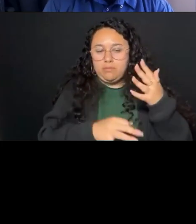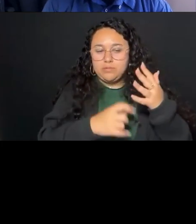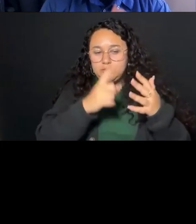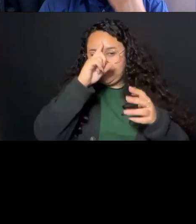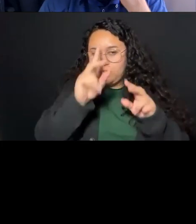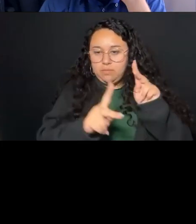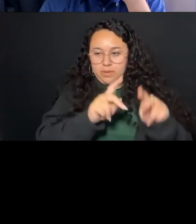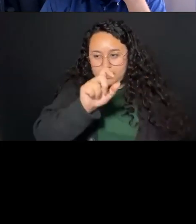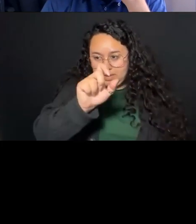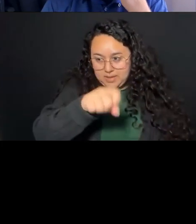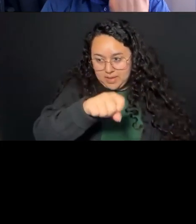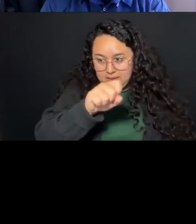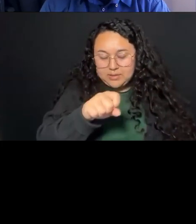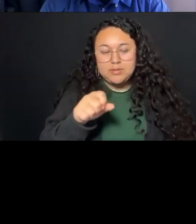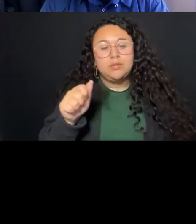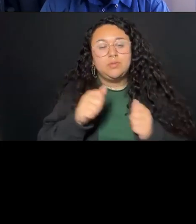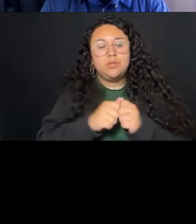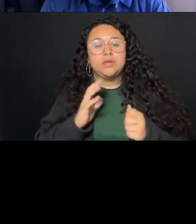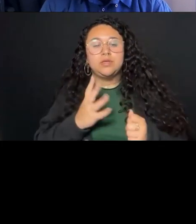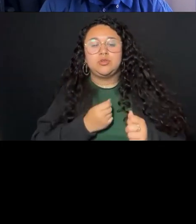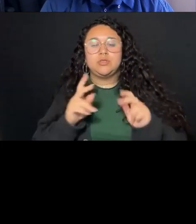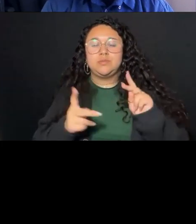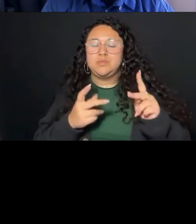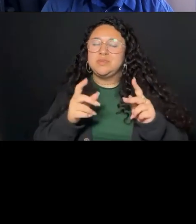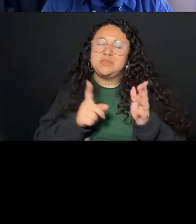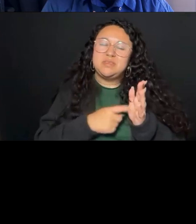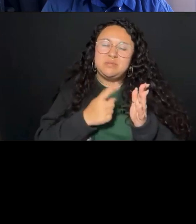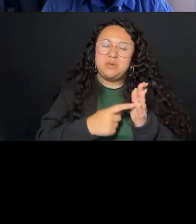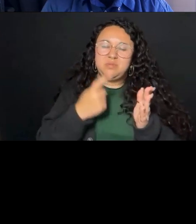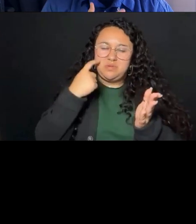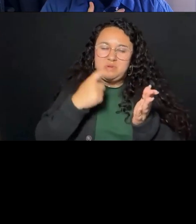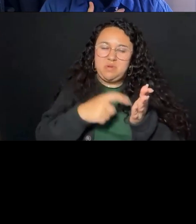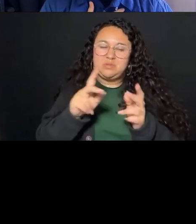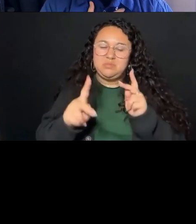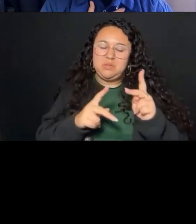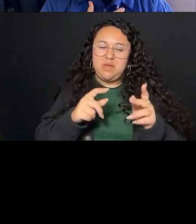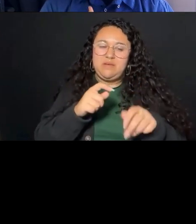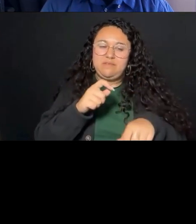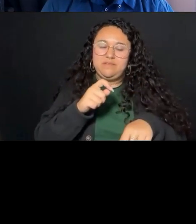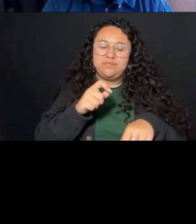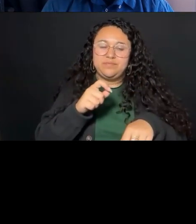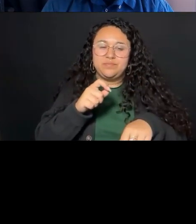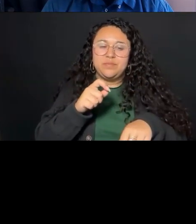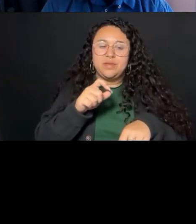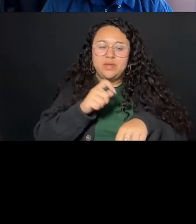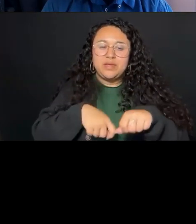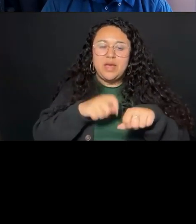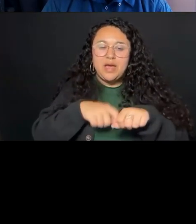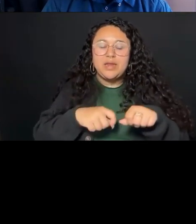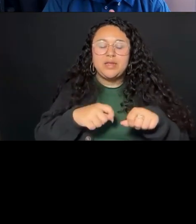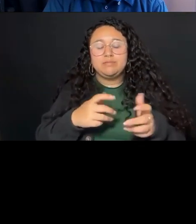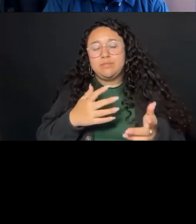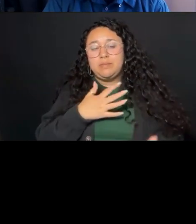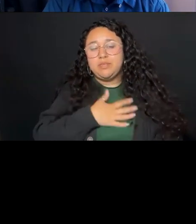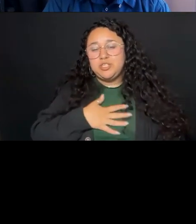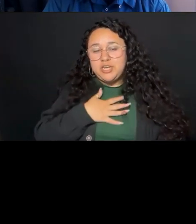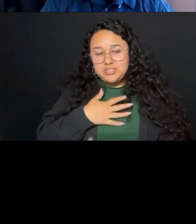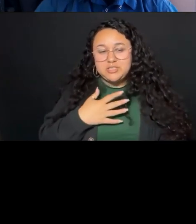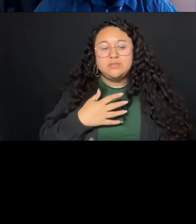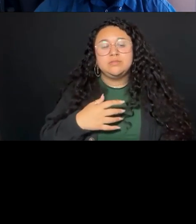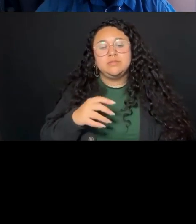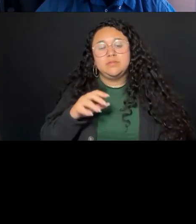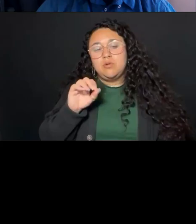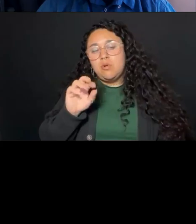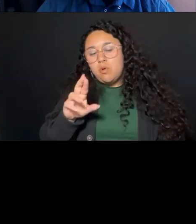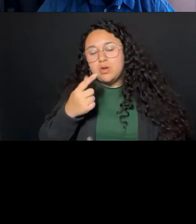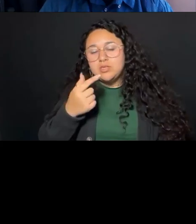folks, we sometimes see that if people are engaging in cutting, they're cutting on their chest or on their genitals rather than on their arm